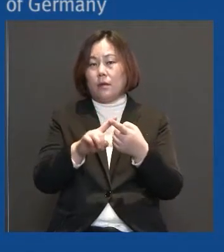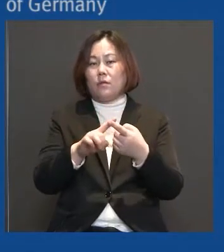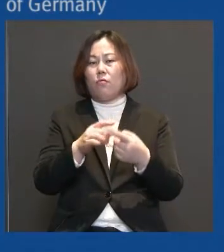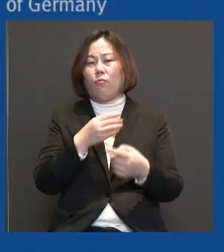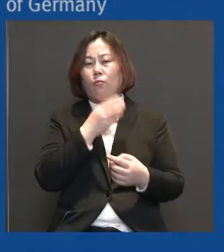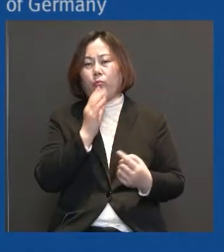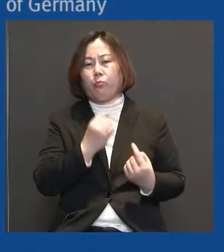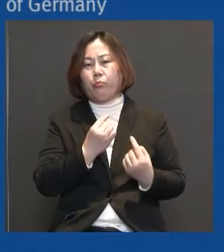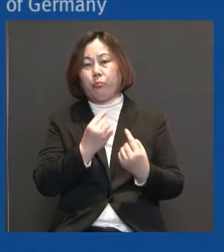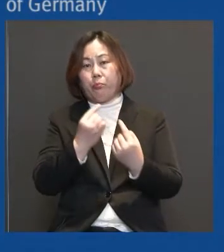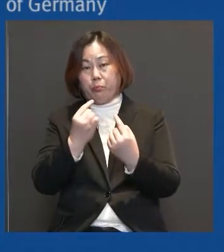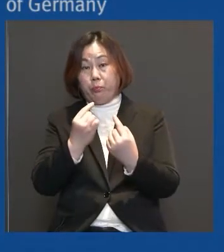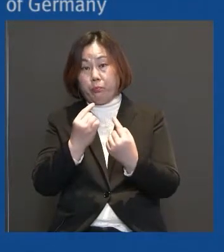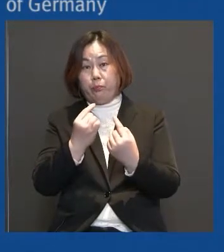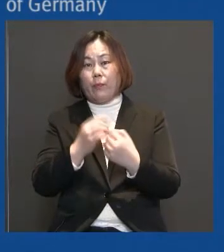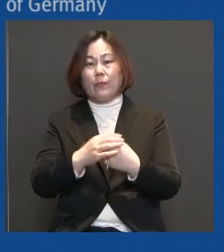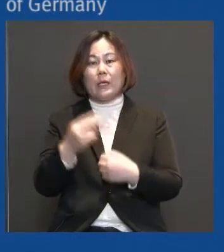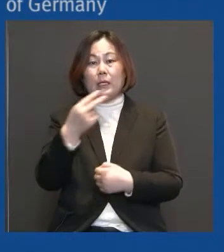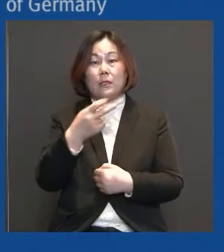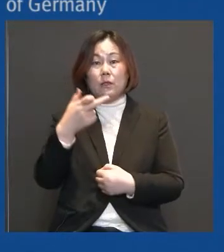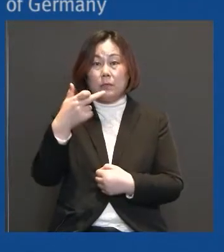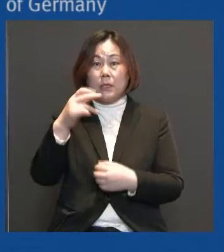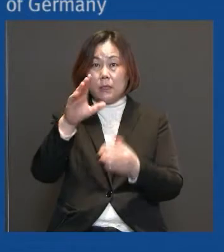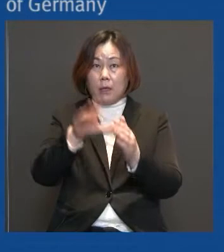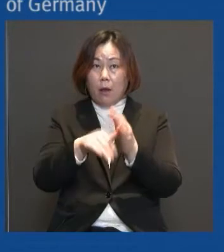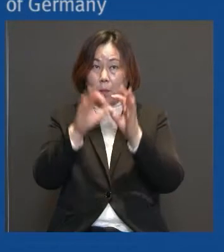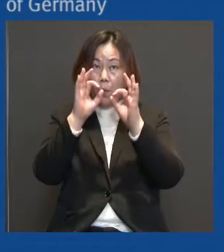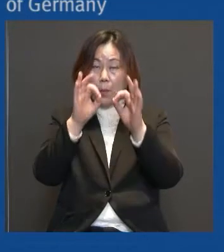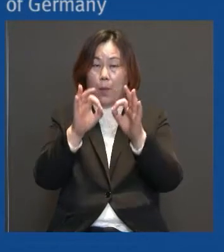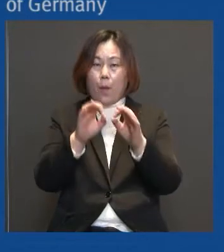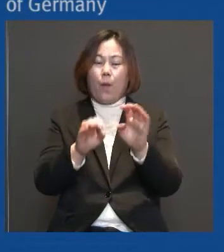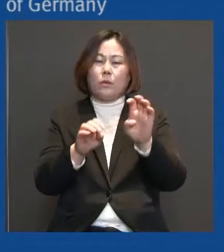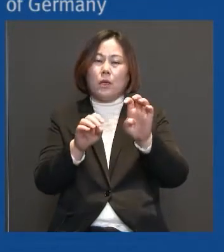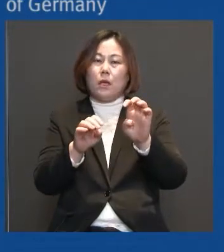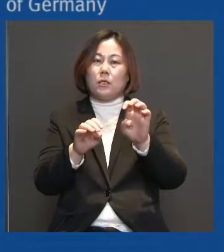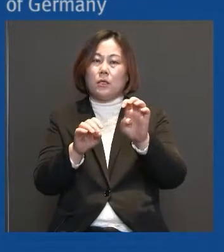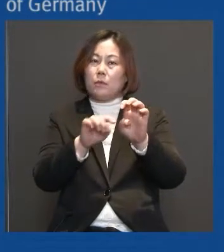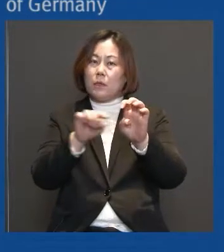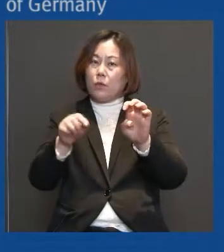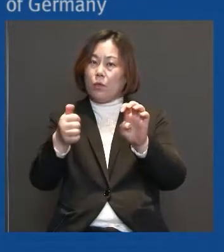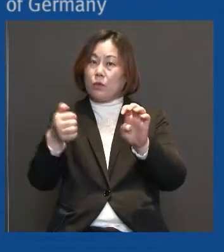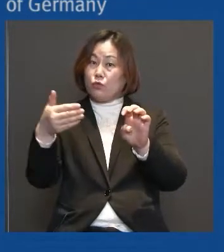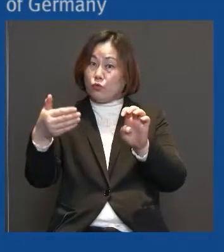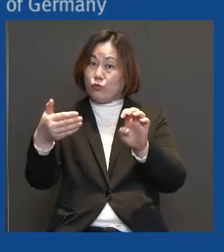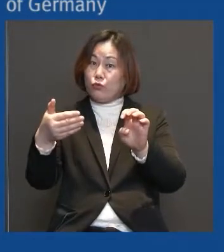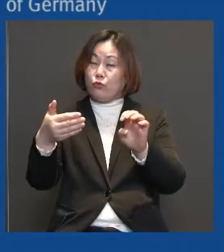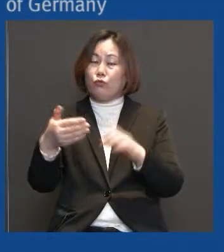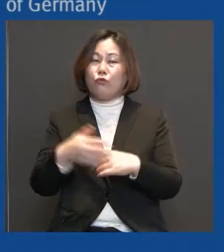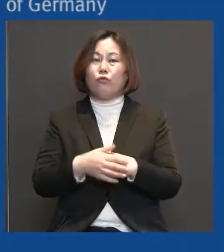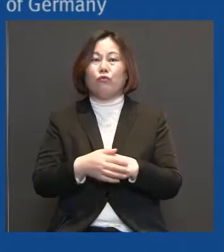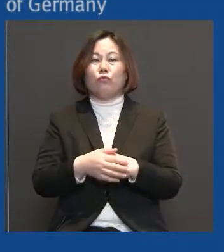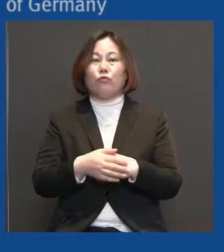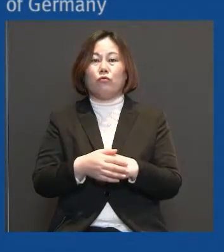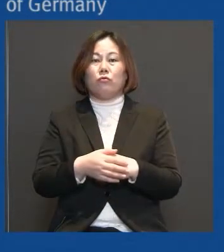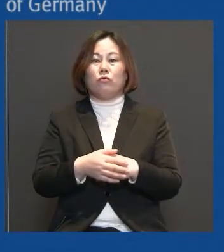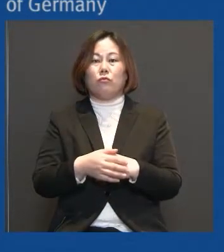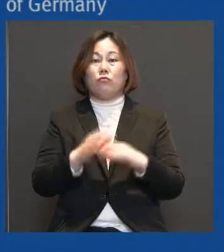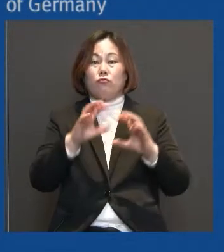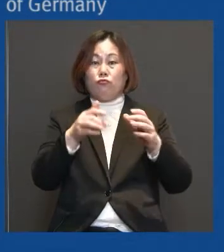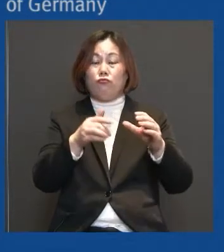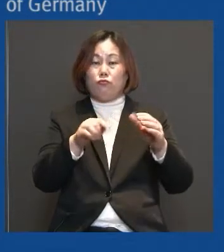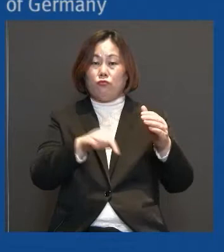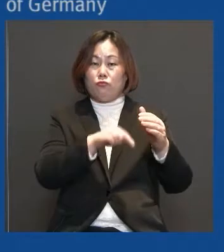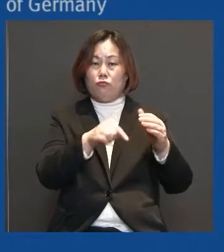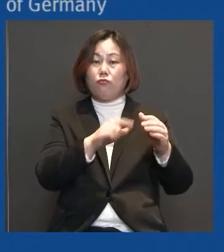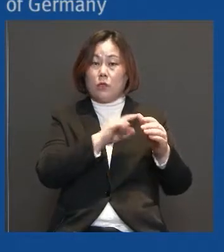2019 show that 40 to 59 years old people made the largest group, while the second largest group was 65 years